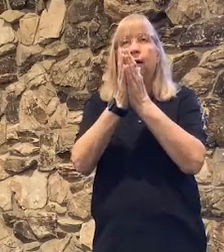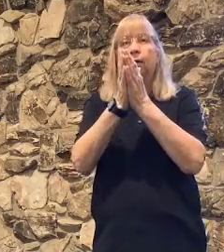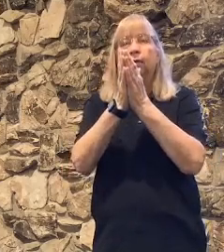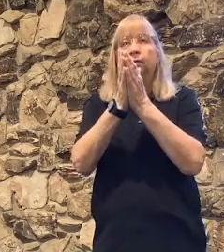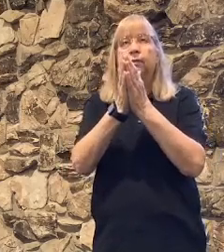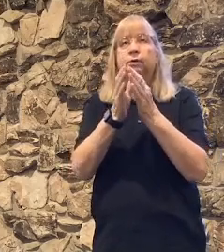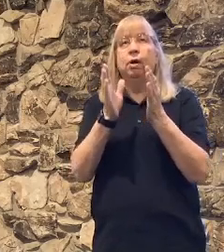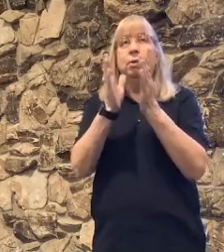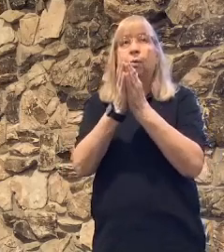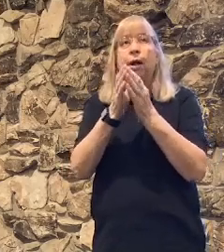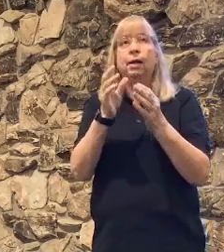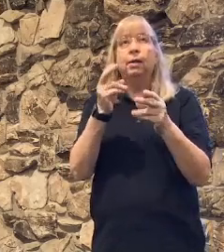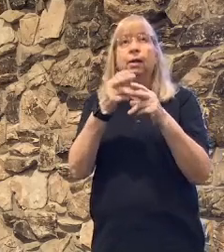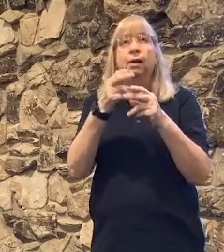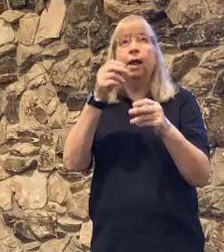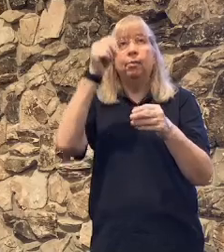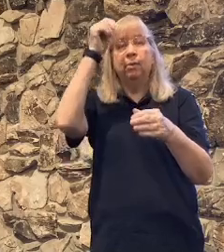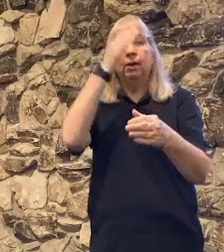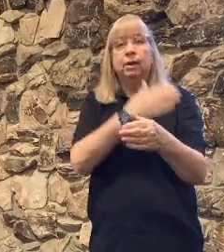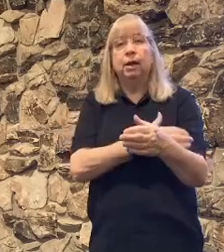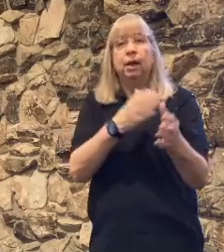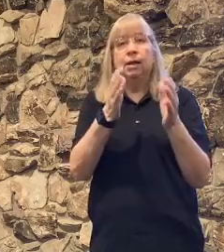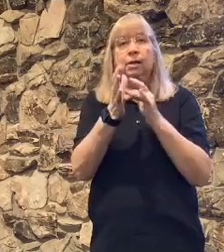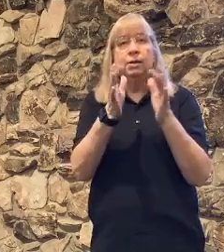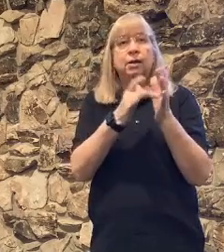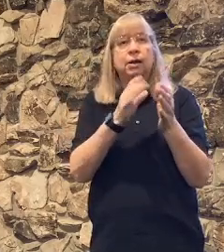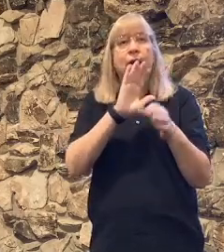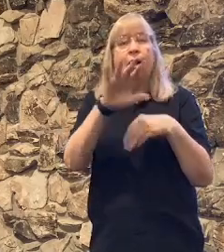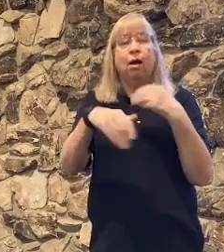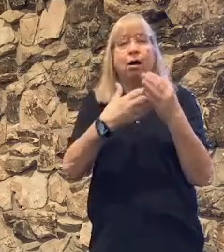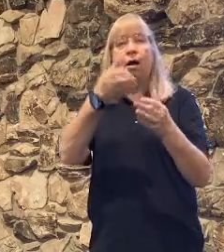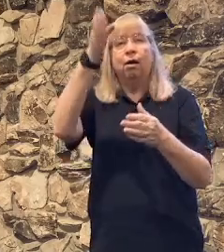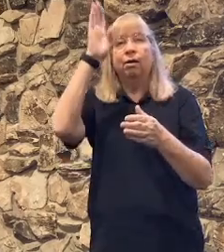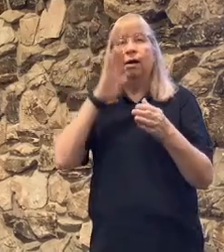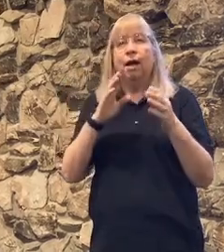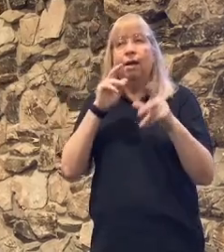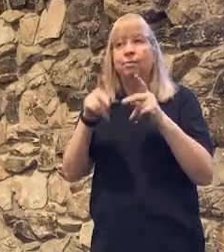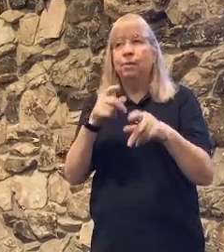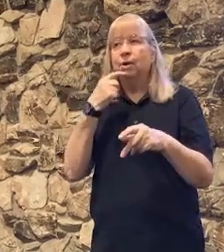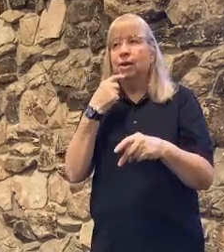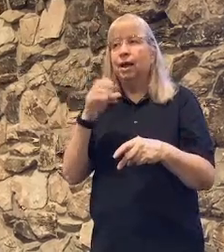We prayed in the name of your Son Jesus, and all God's people said,